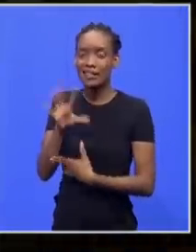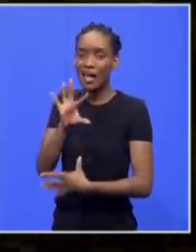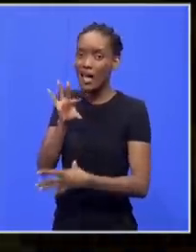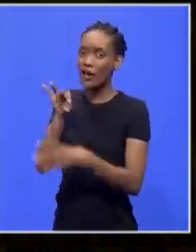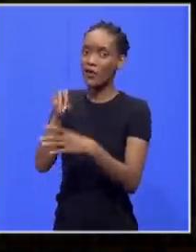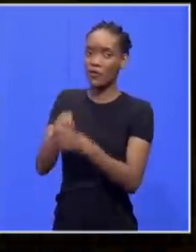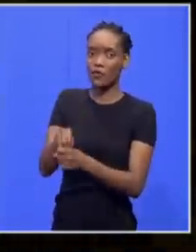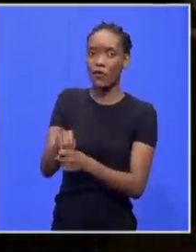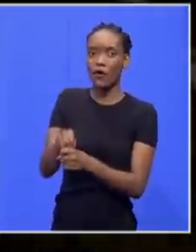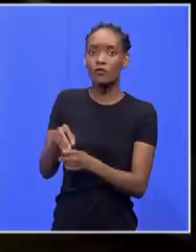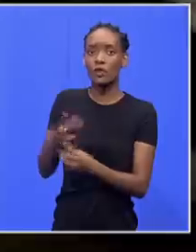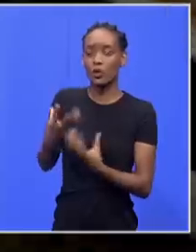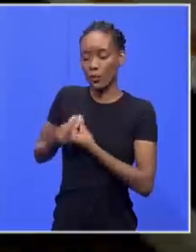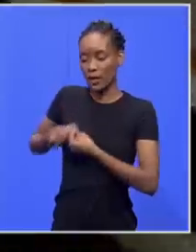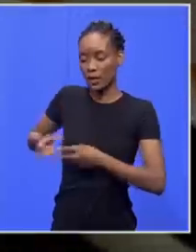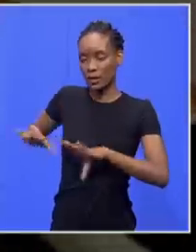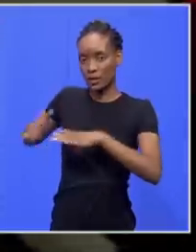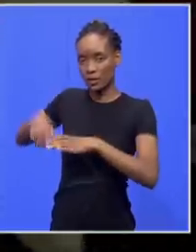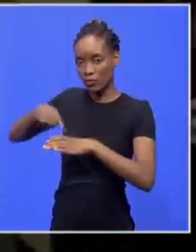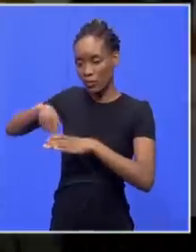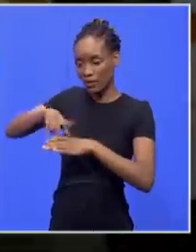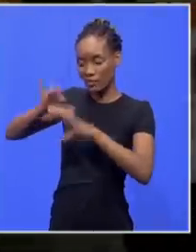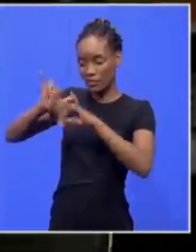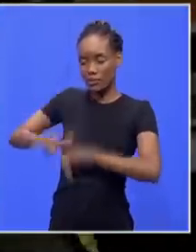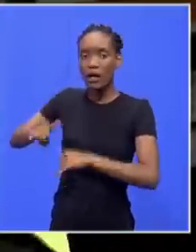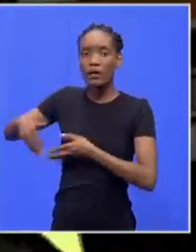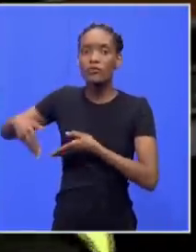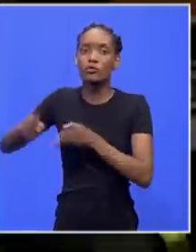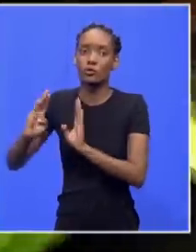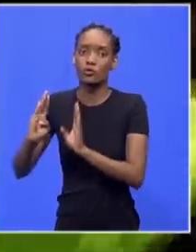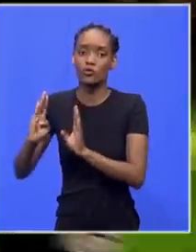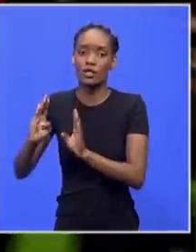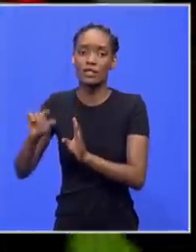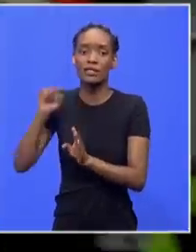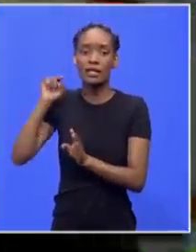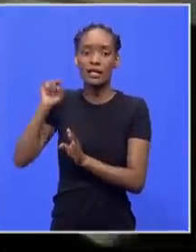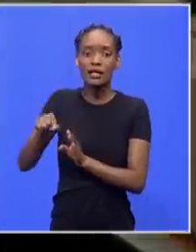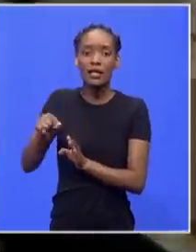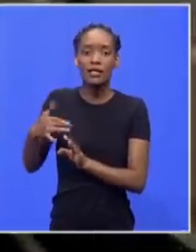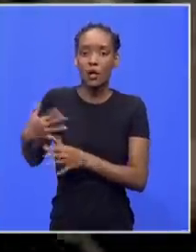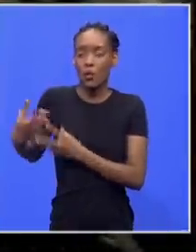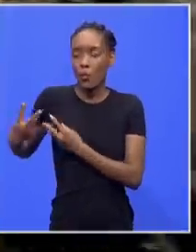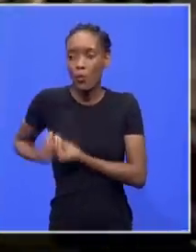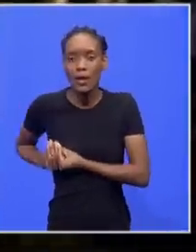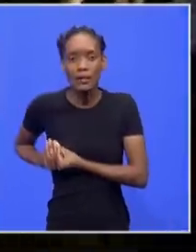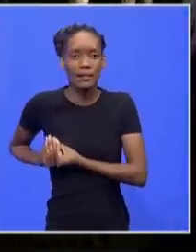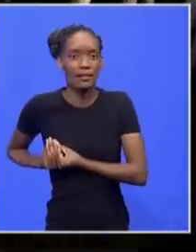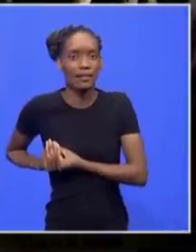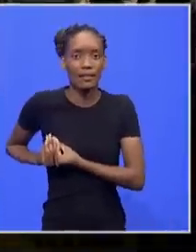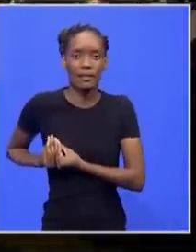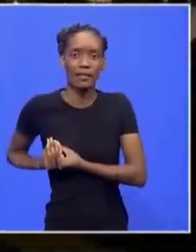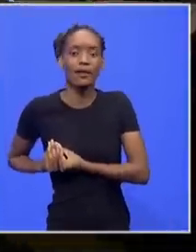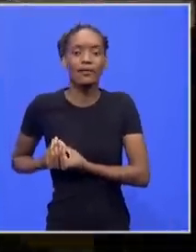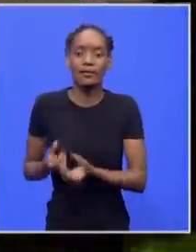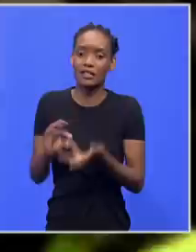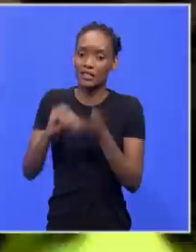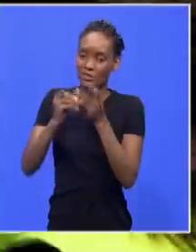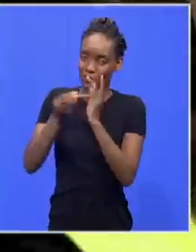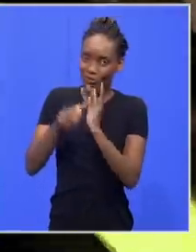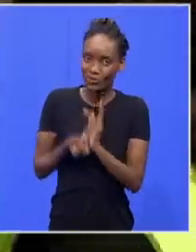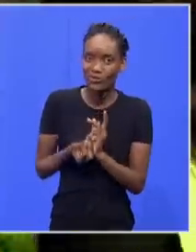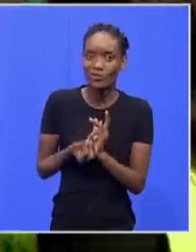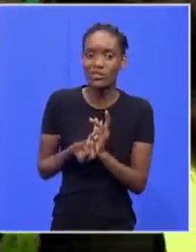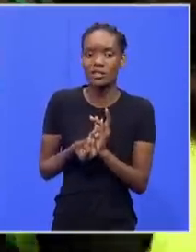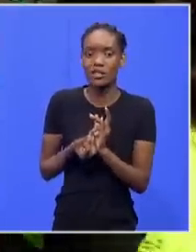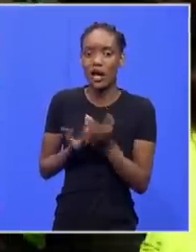the refugees that have been living here, and she has walked this journey with them, trying to obviously give them the